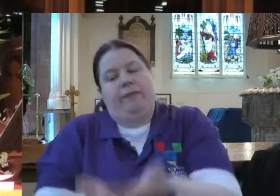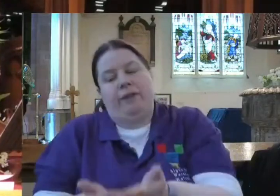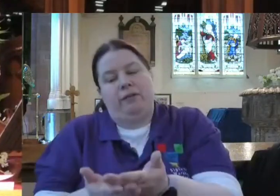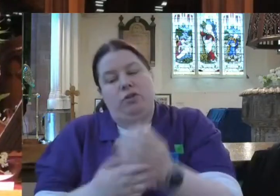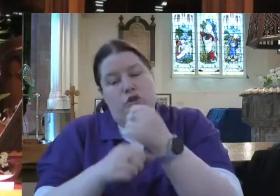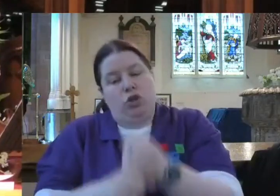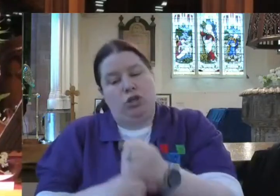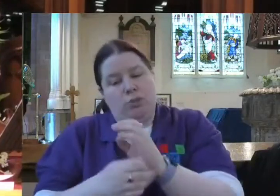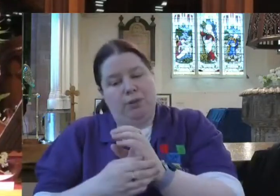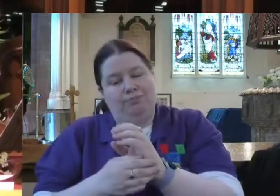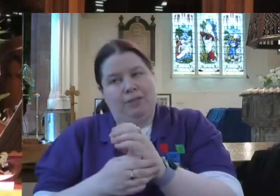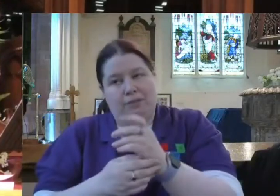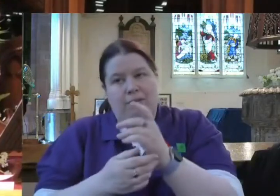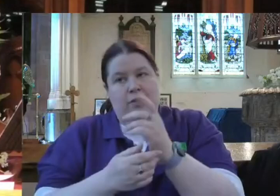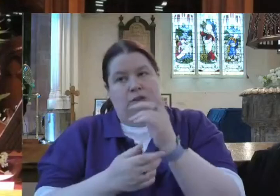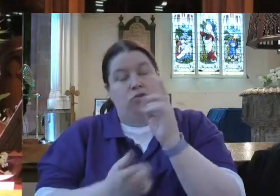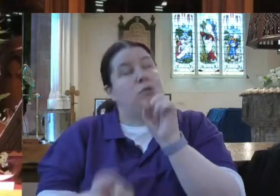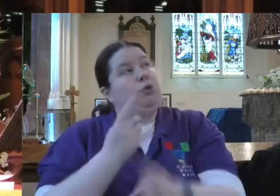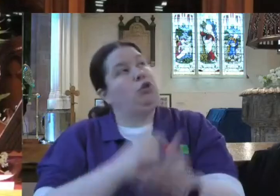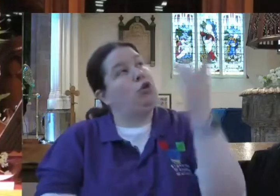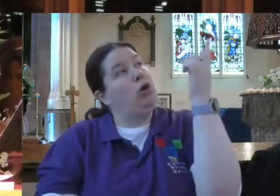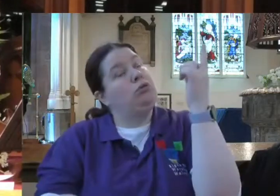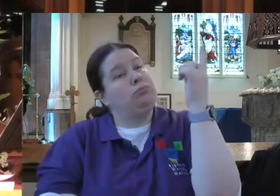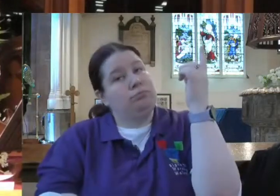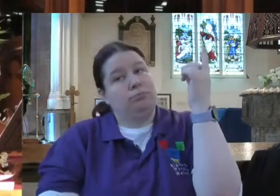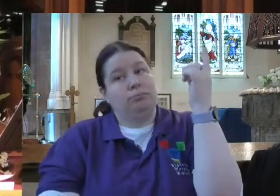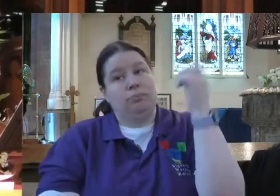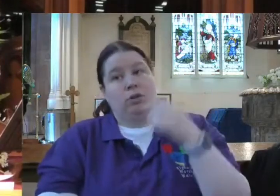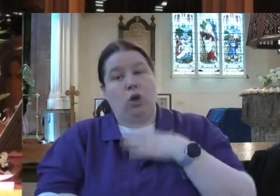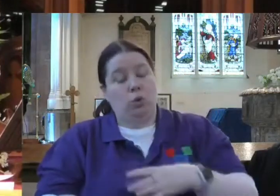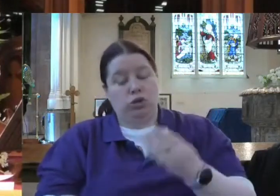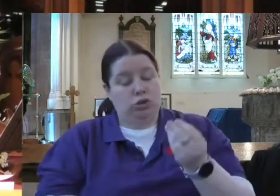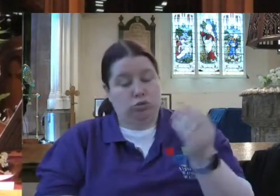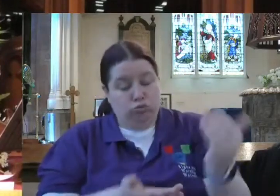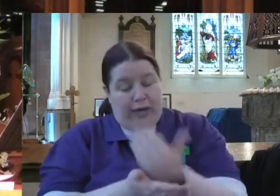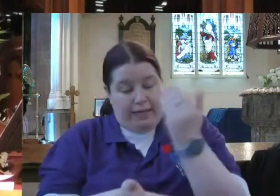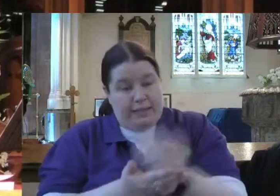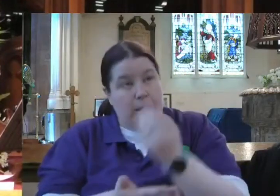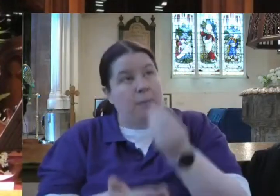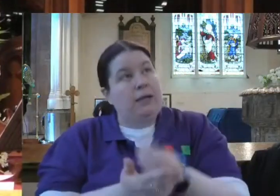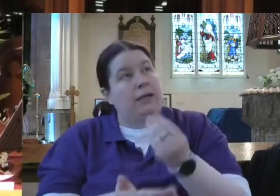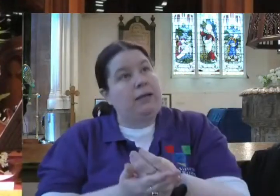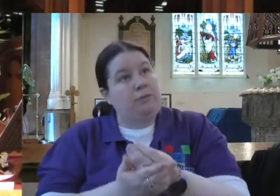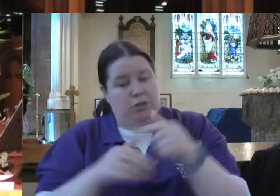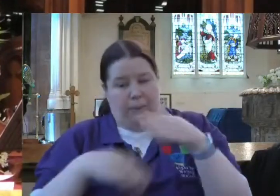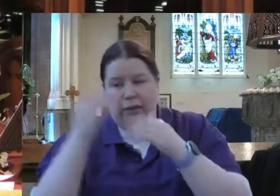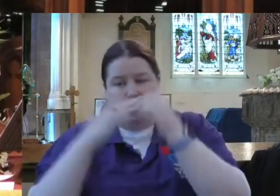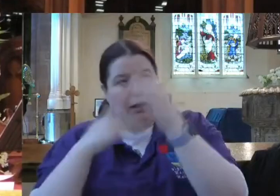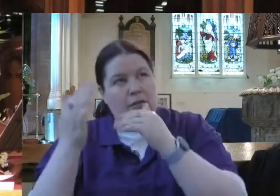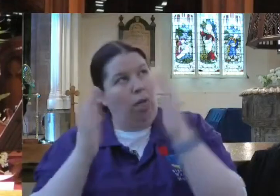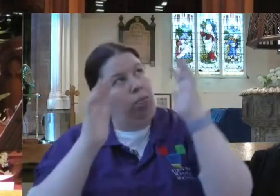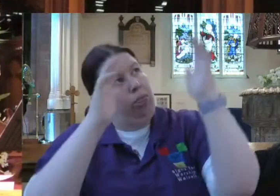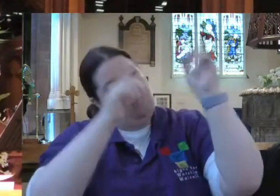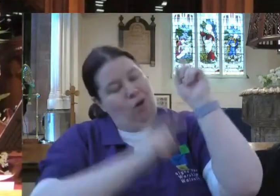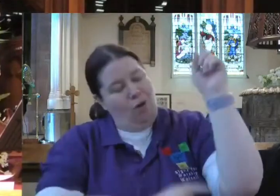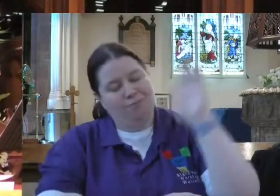church as such. It's about a response to God, not just about raising money so we can glorify God with our building. So